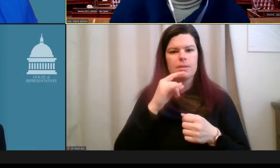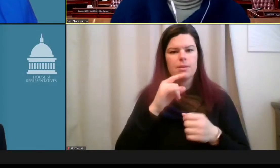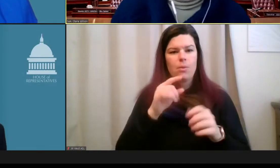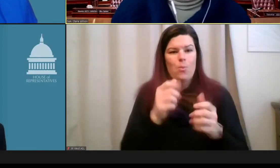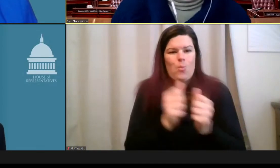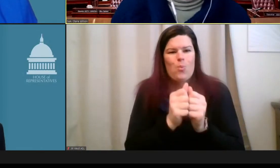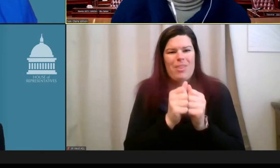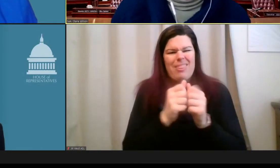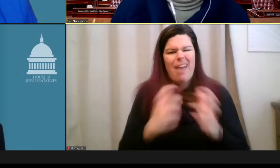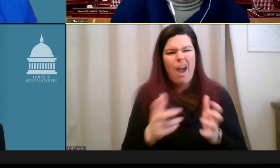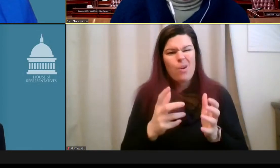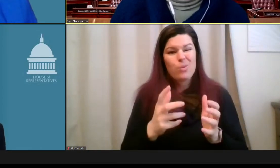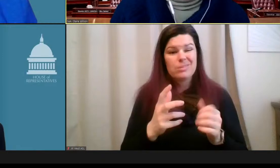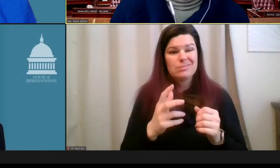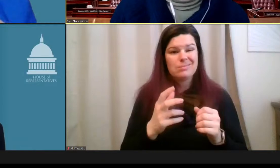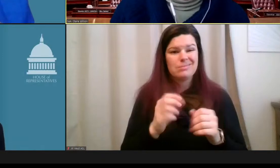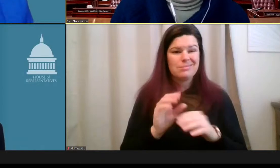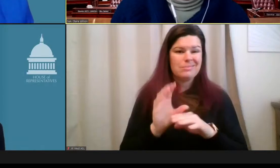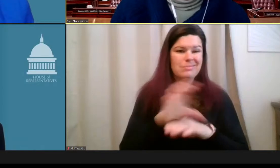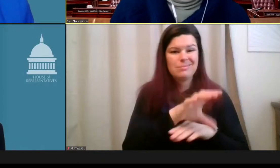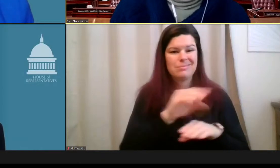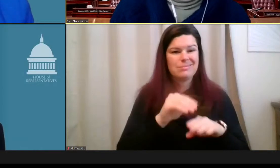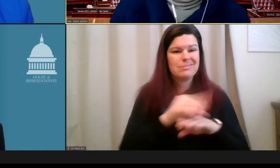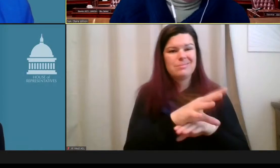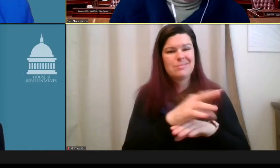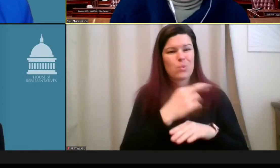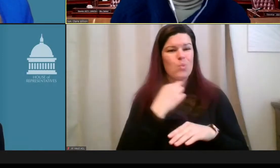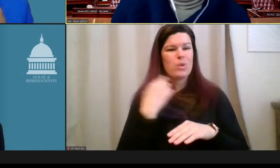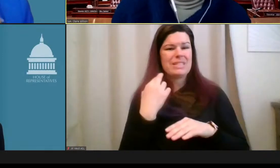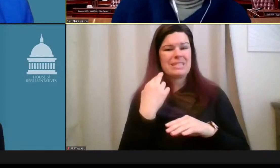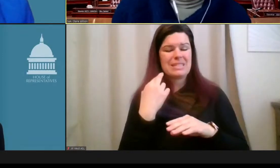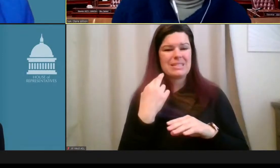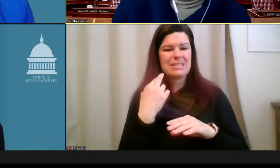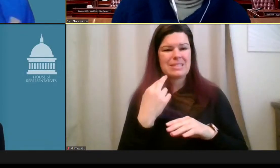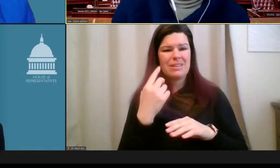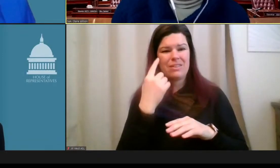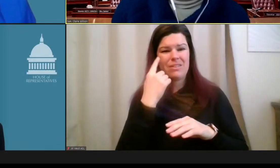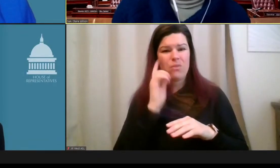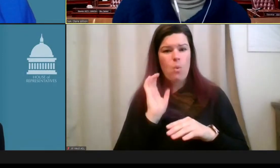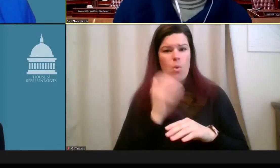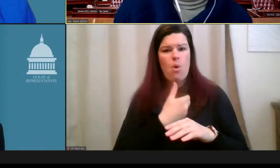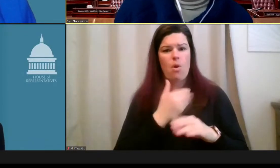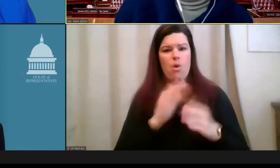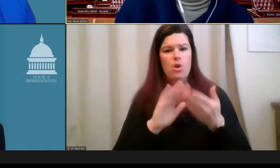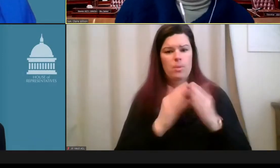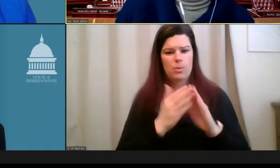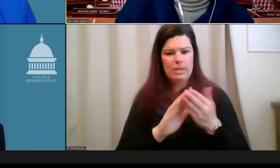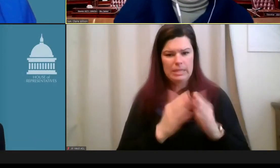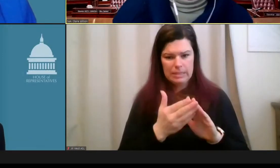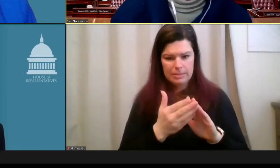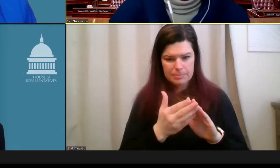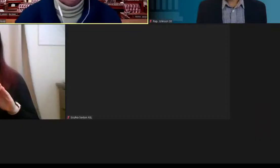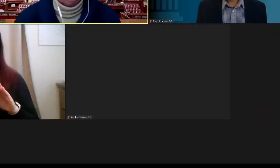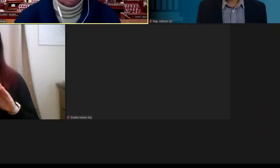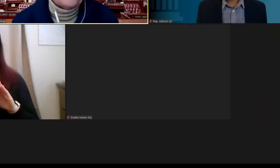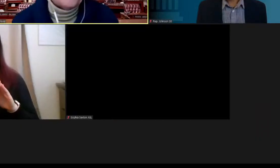individuals in our community and the outcome that may lead to death. I think it is too much of a risk to